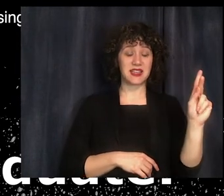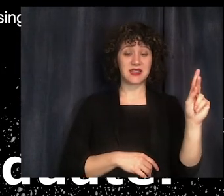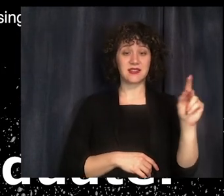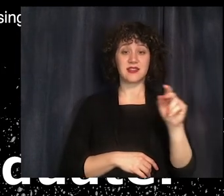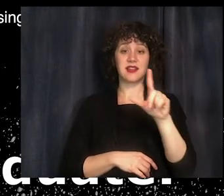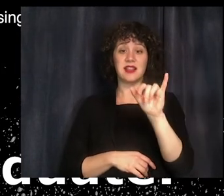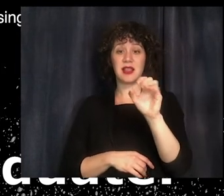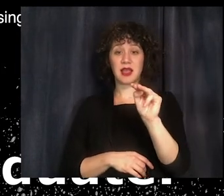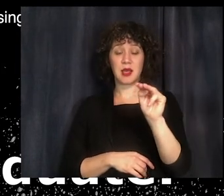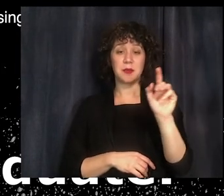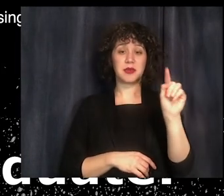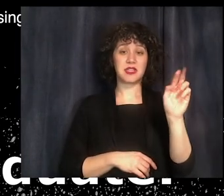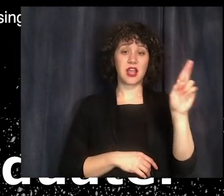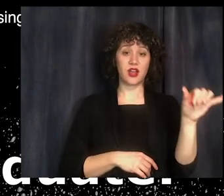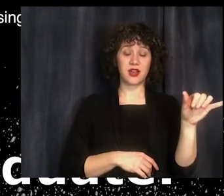Liam Terry.